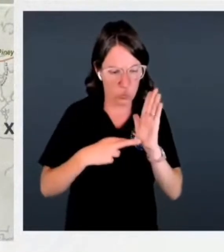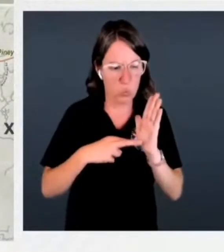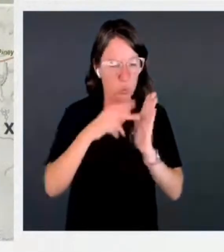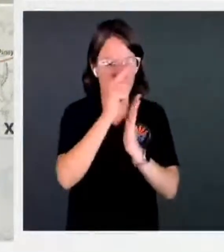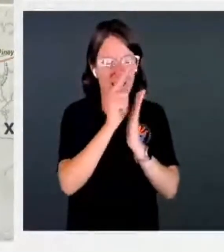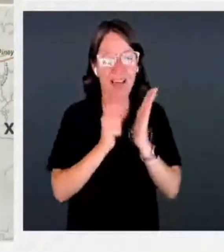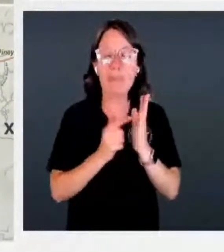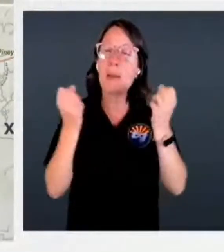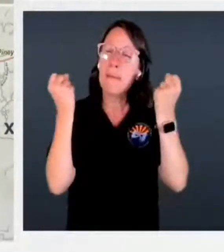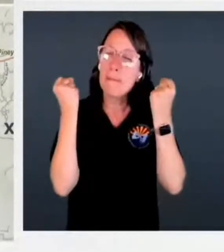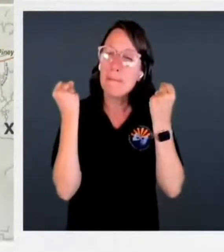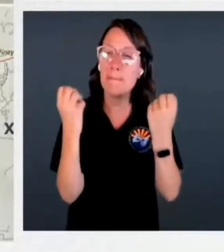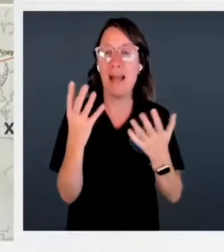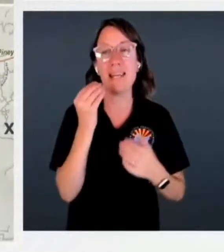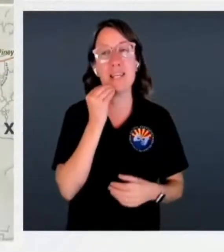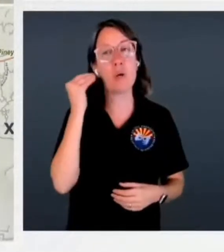do.